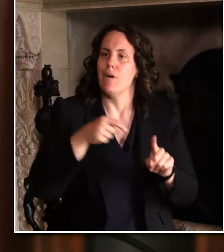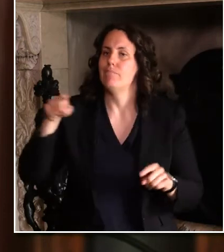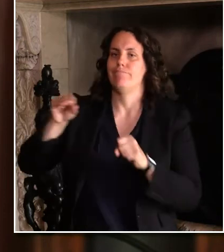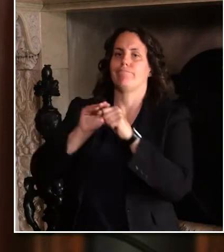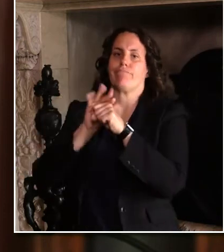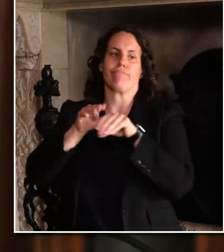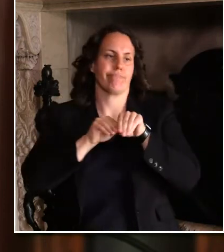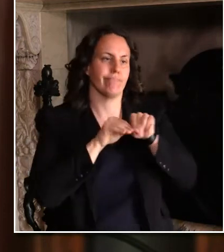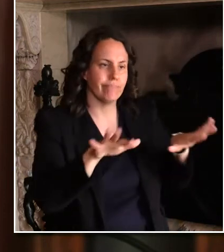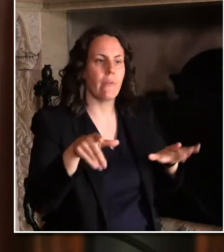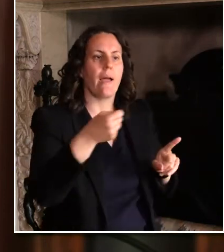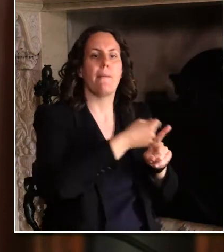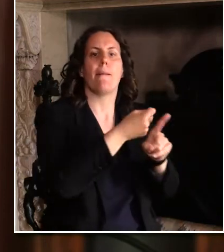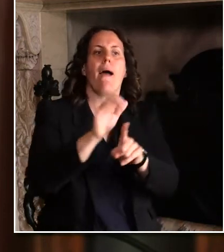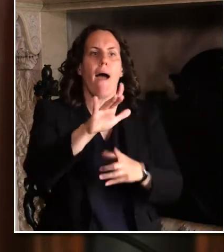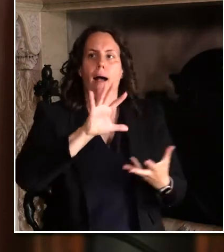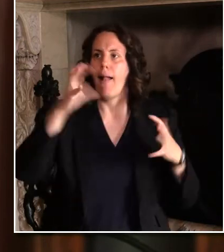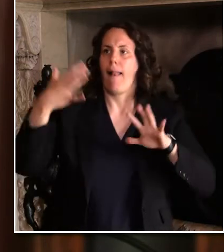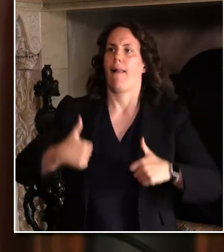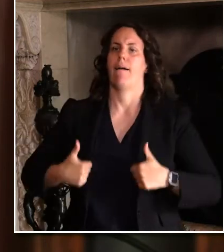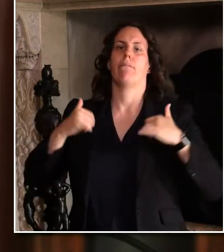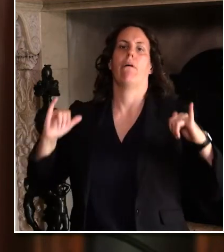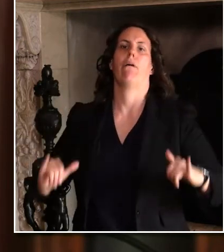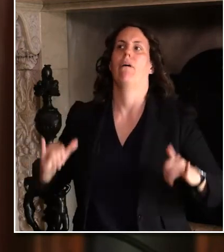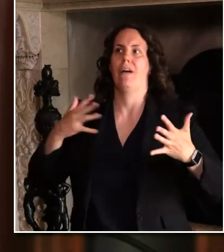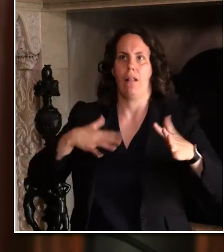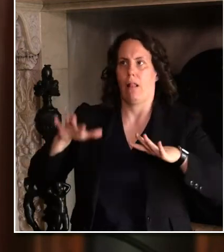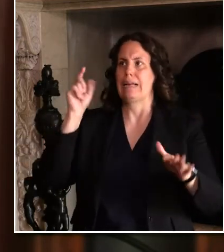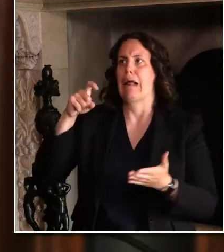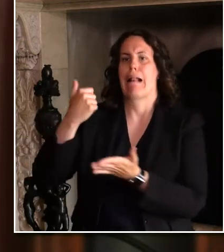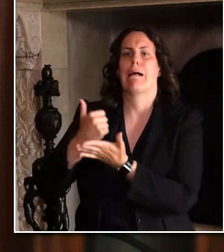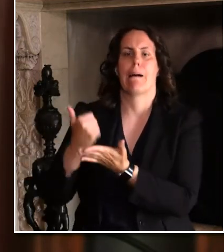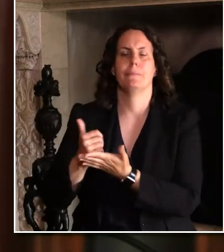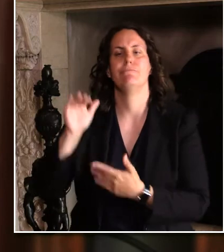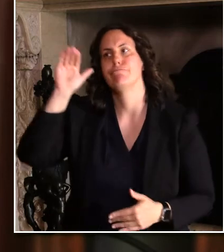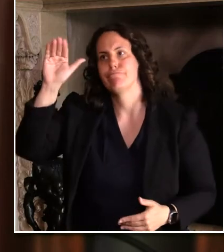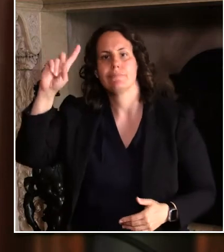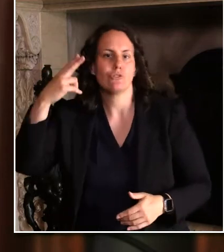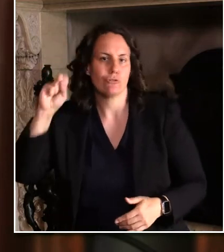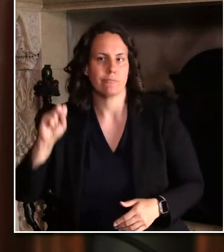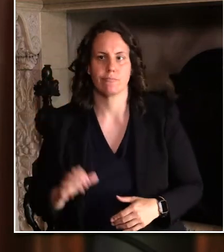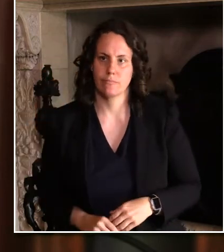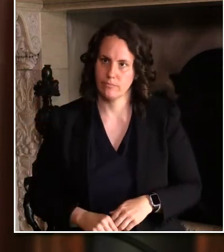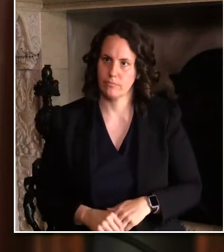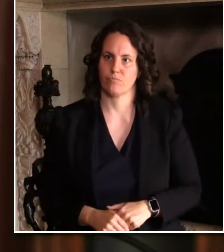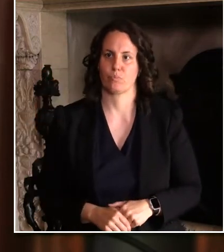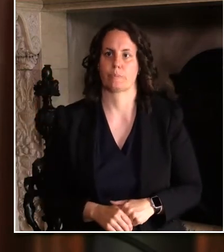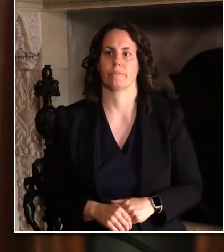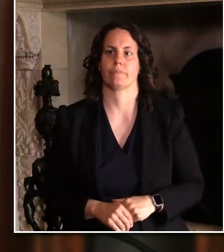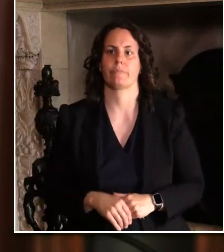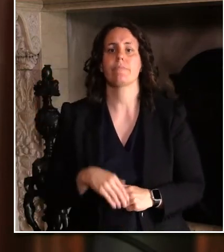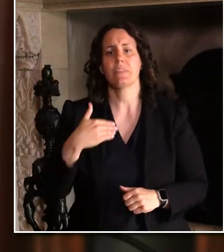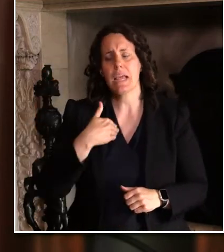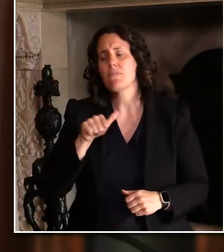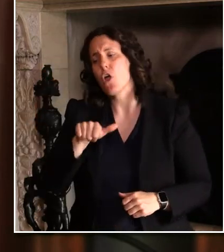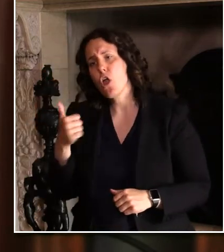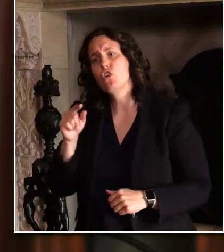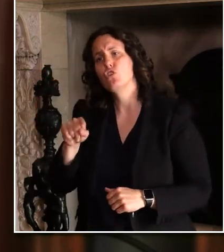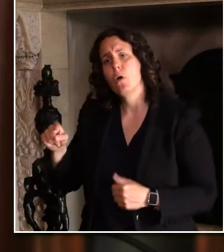programs, some of the nice to haves as opposed to the must haves. Certainly, we